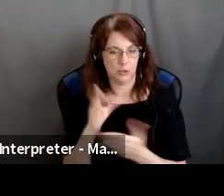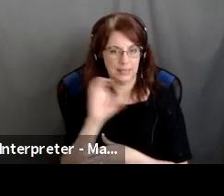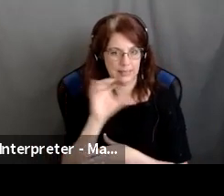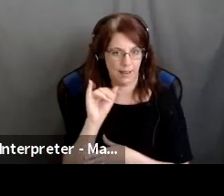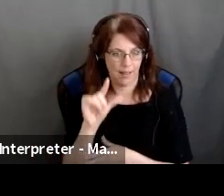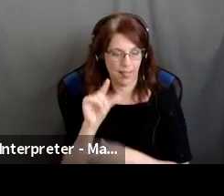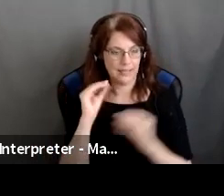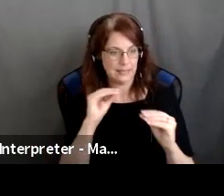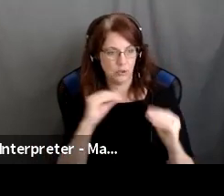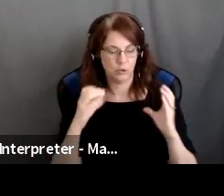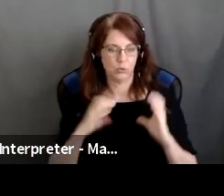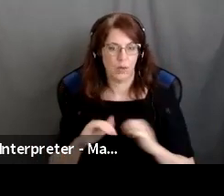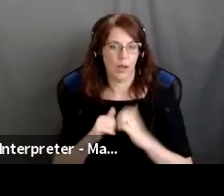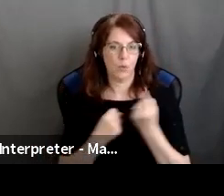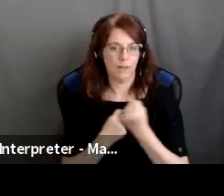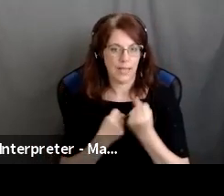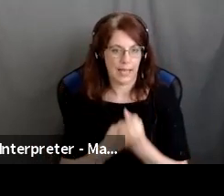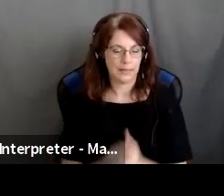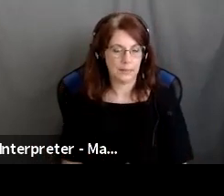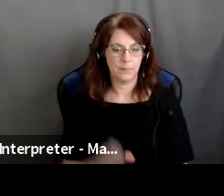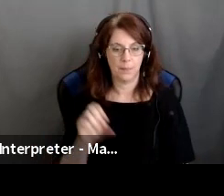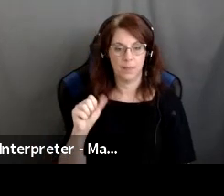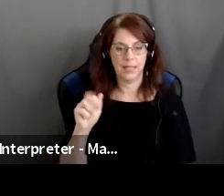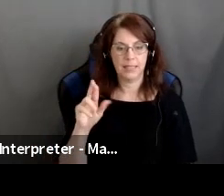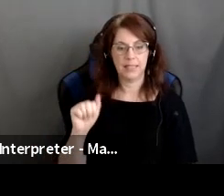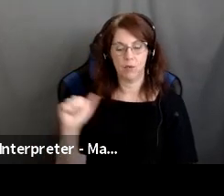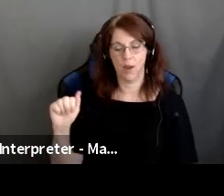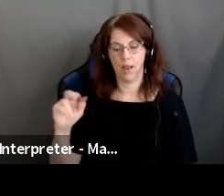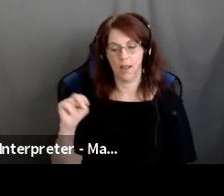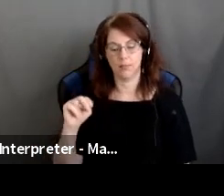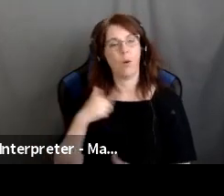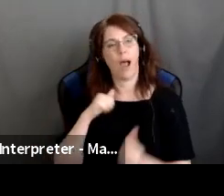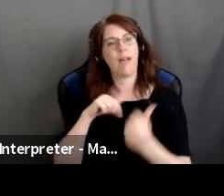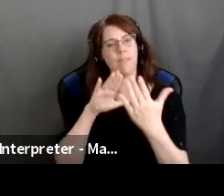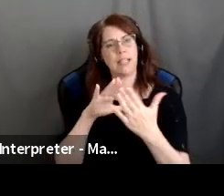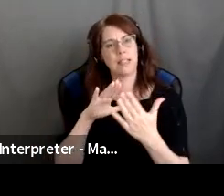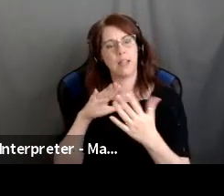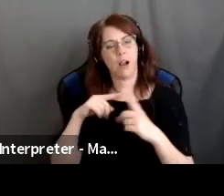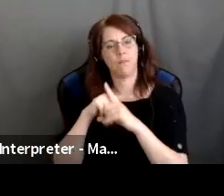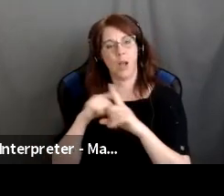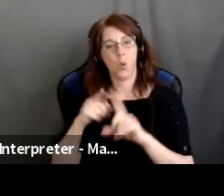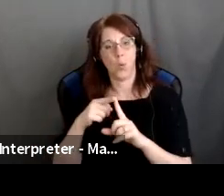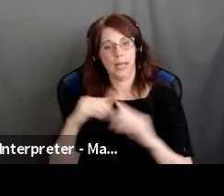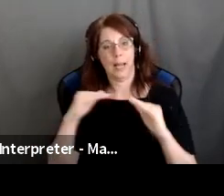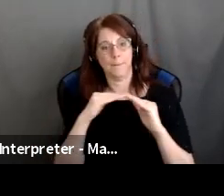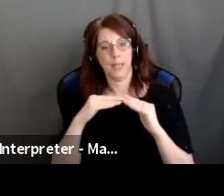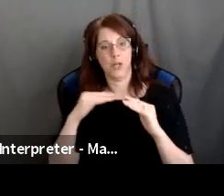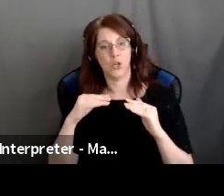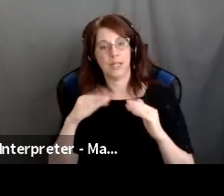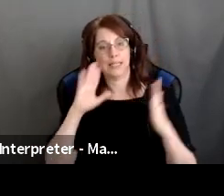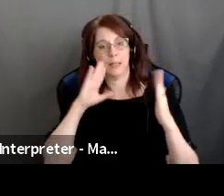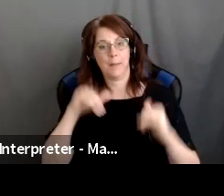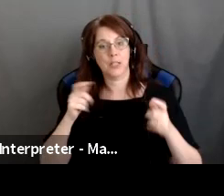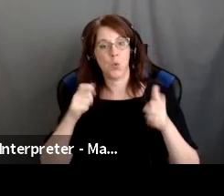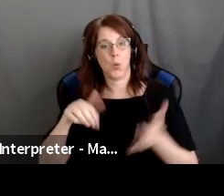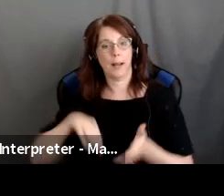to advocate. Sarah Ann puts, I faced a conflict when a peer expected a quick payment for a task. Since I